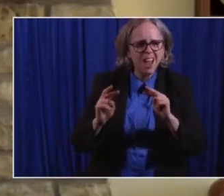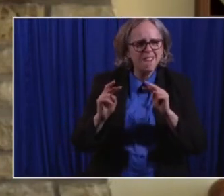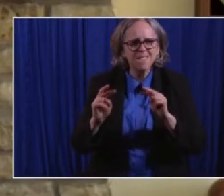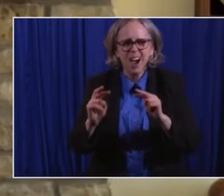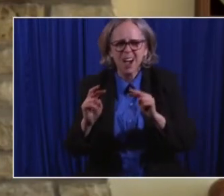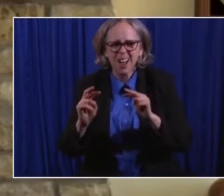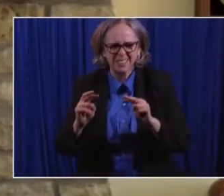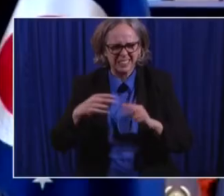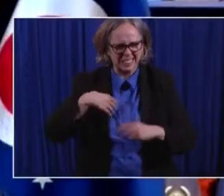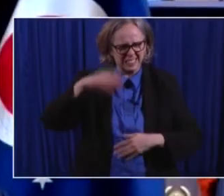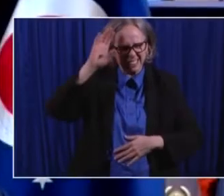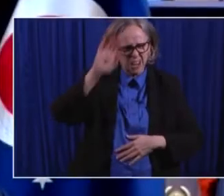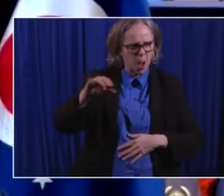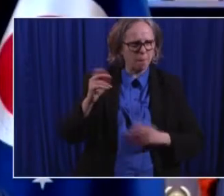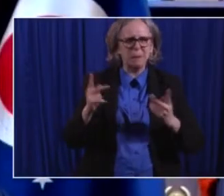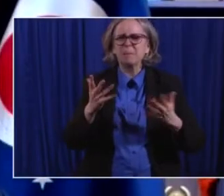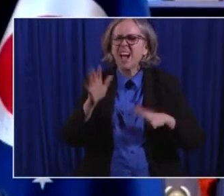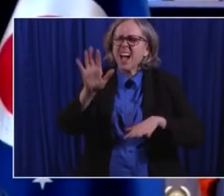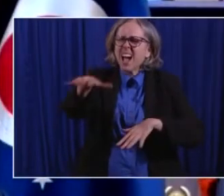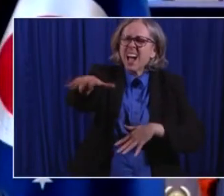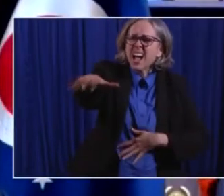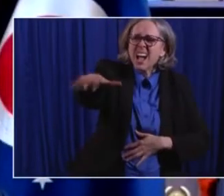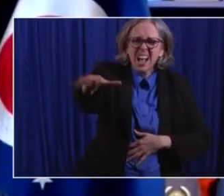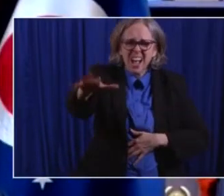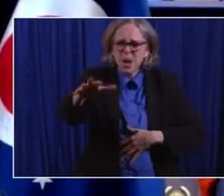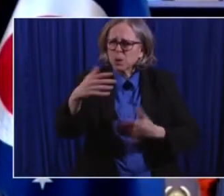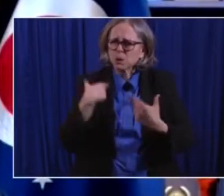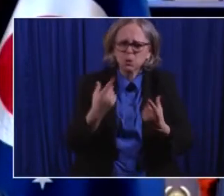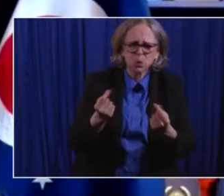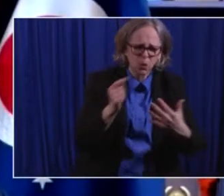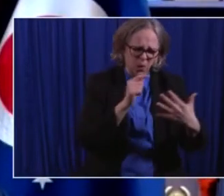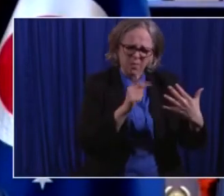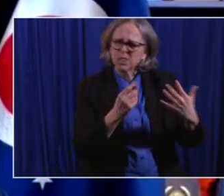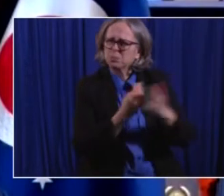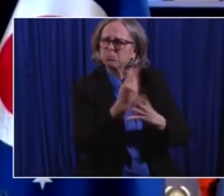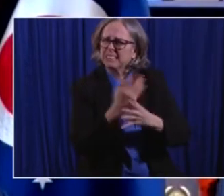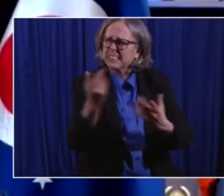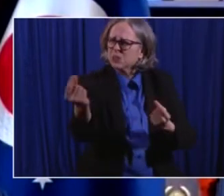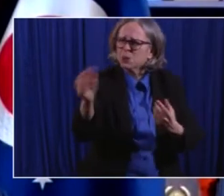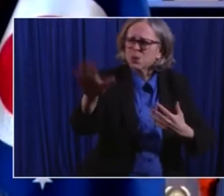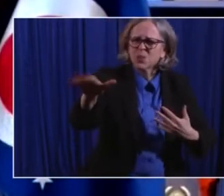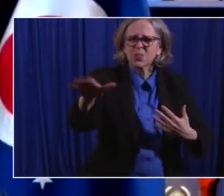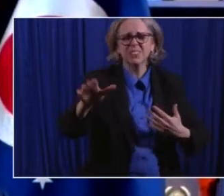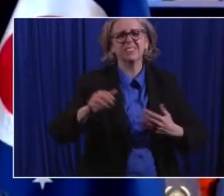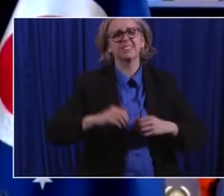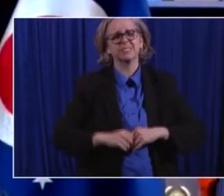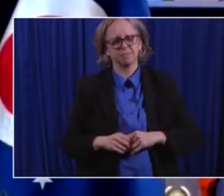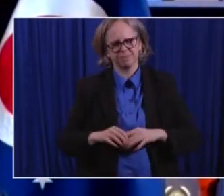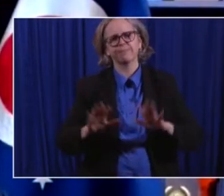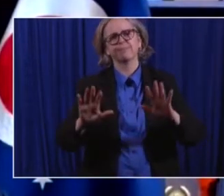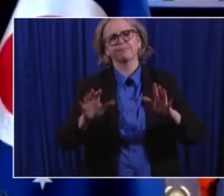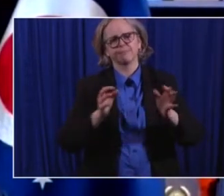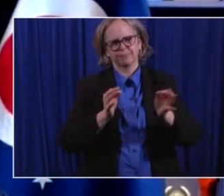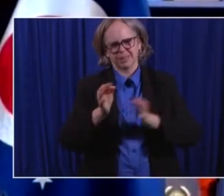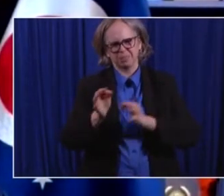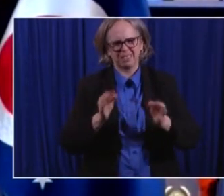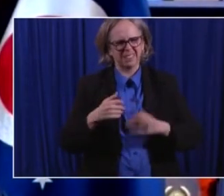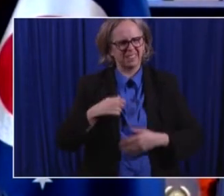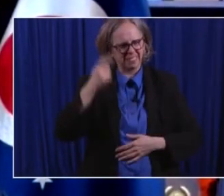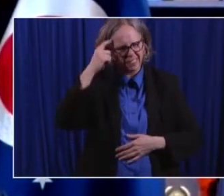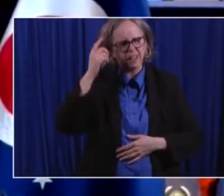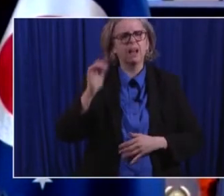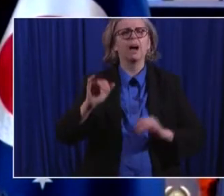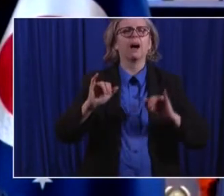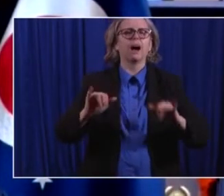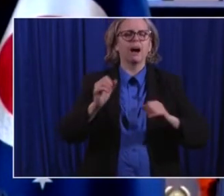and I have too, from people who were looking to plan for the future. And now I think it's reassuring to everybody that the planning